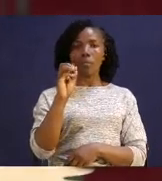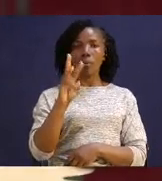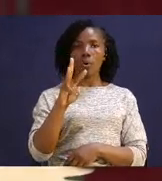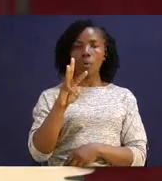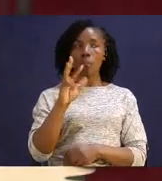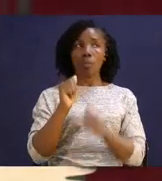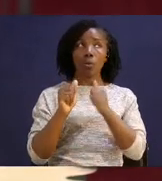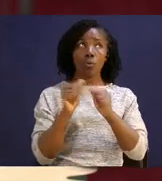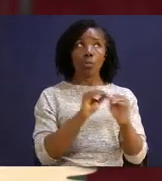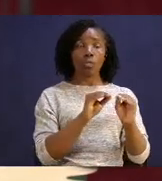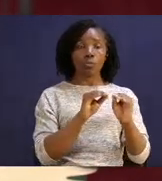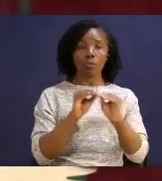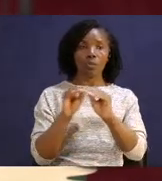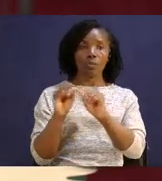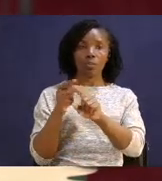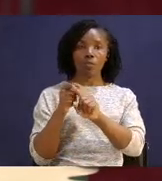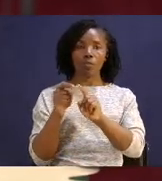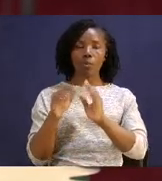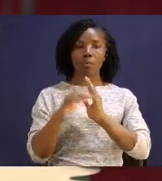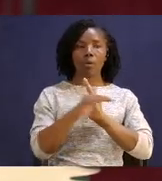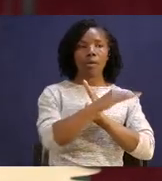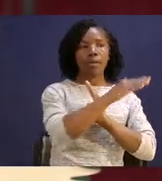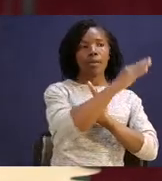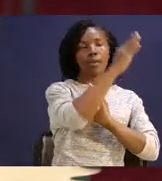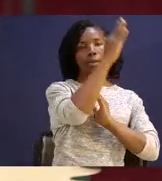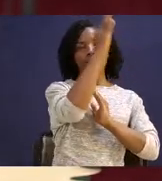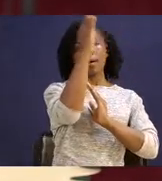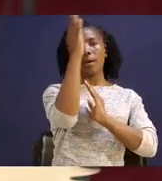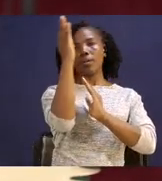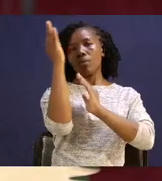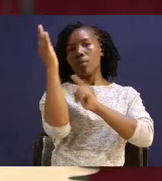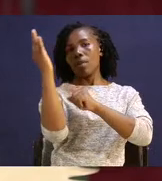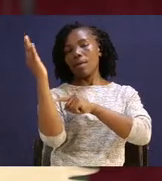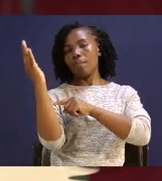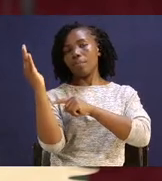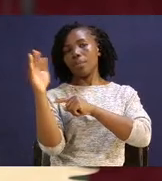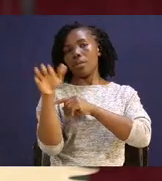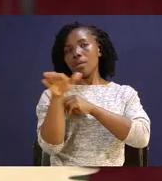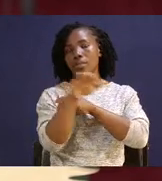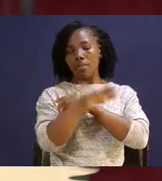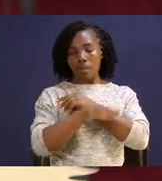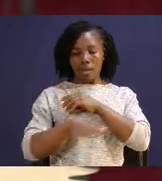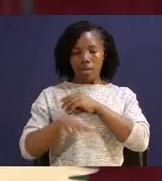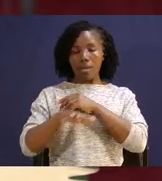from here to there, the floor was made of sapphire. It was pure